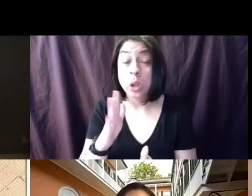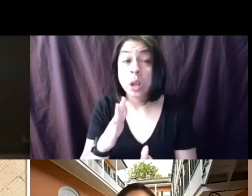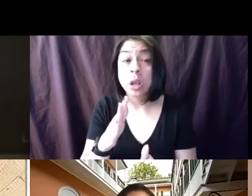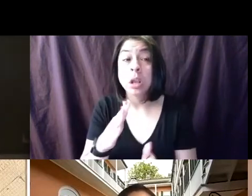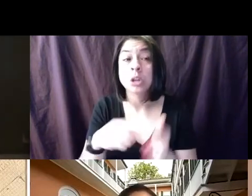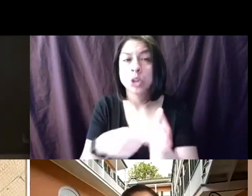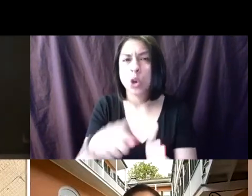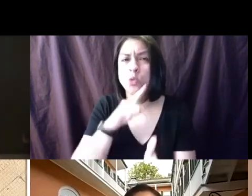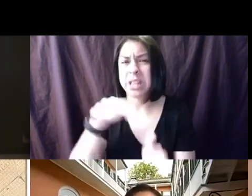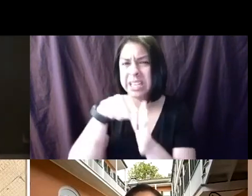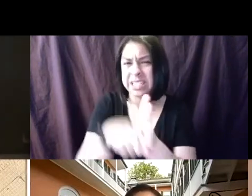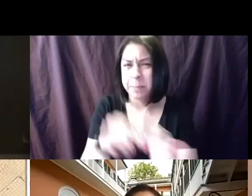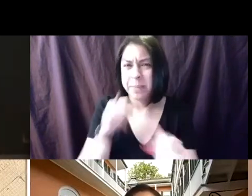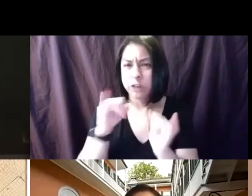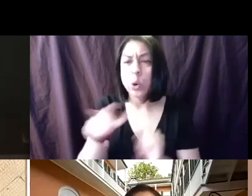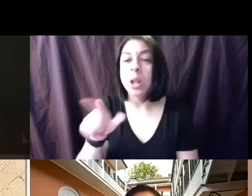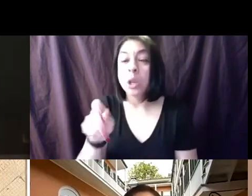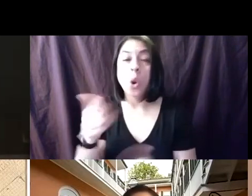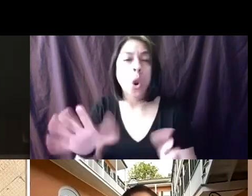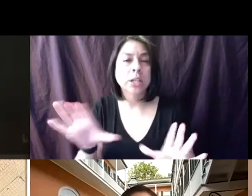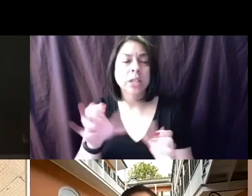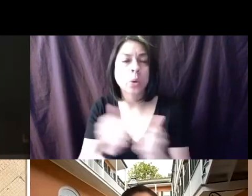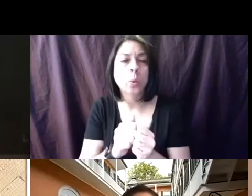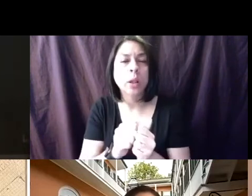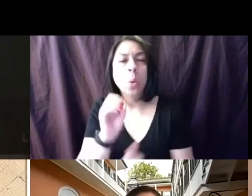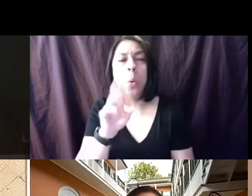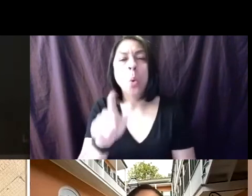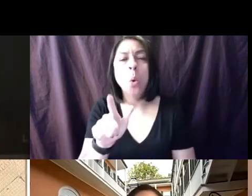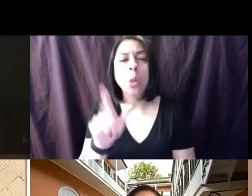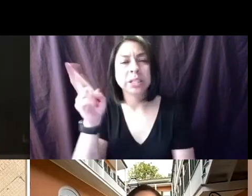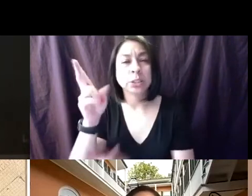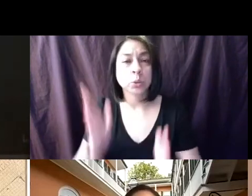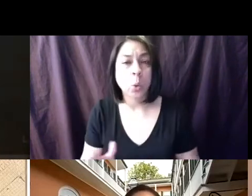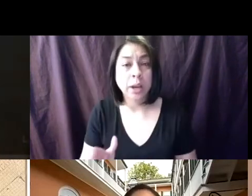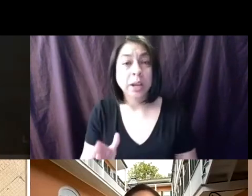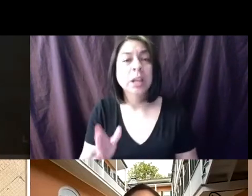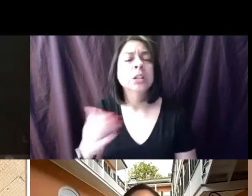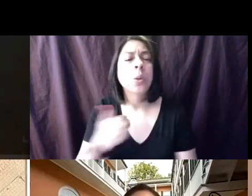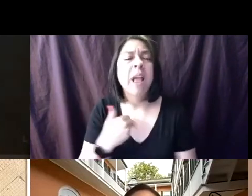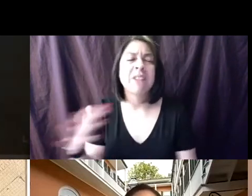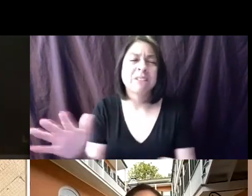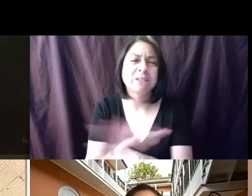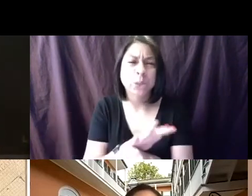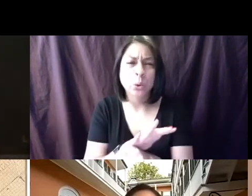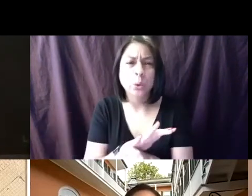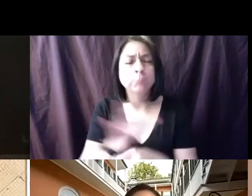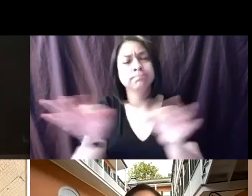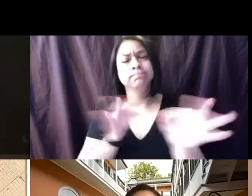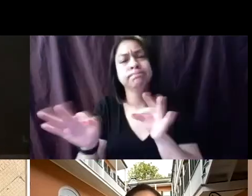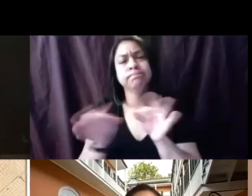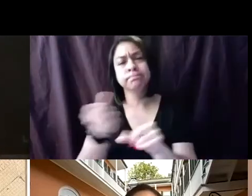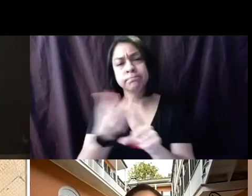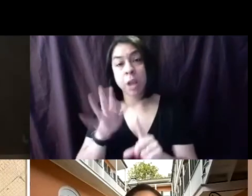in-depth interview that Miss Leona has done with an oral historian at the collection to get a full account of her sharing this